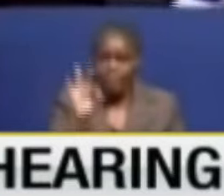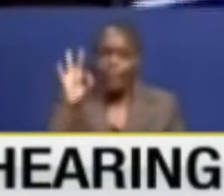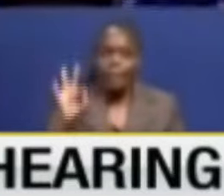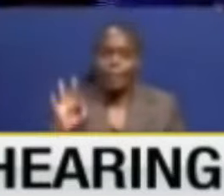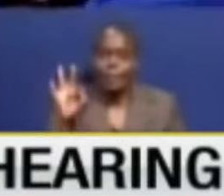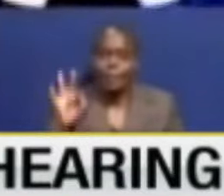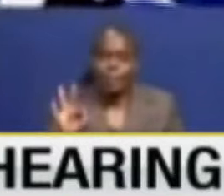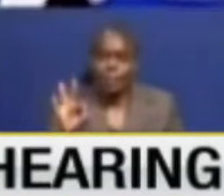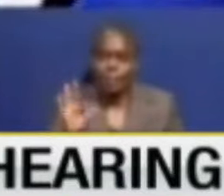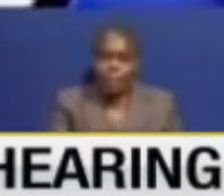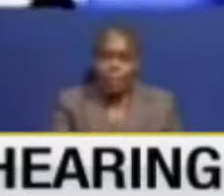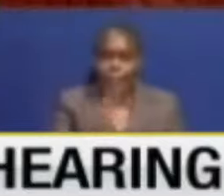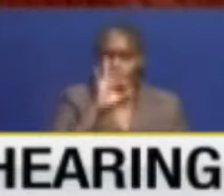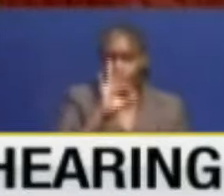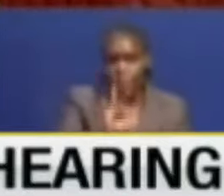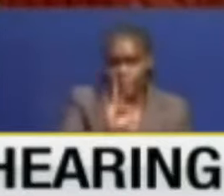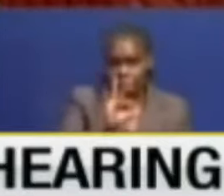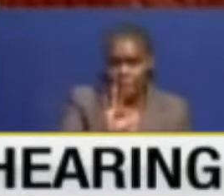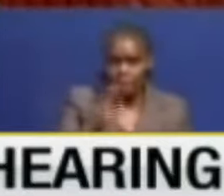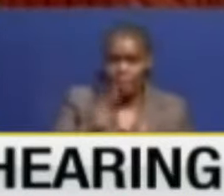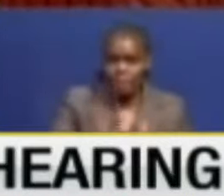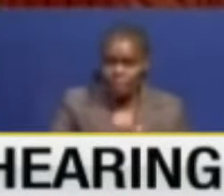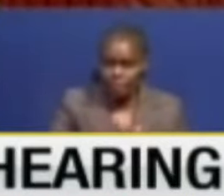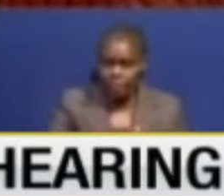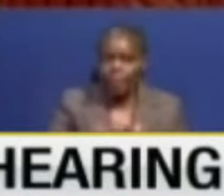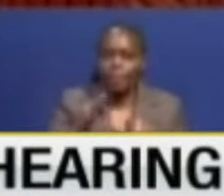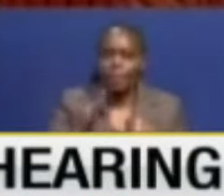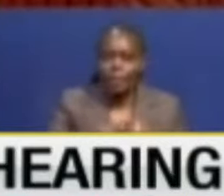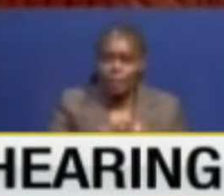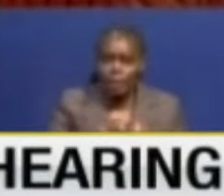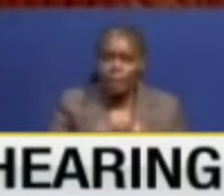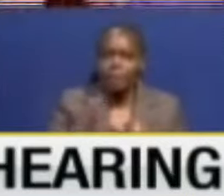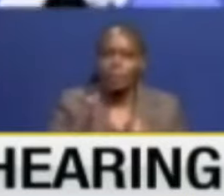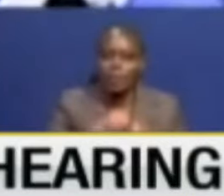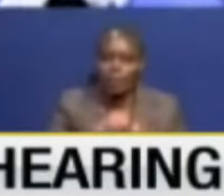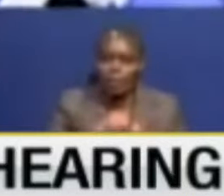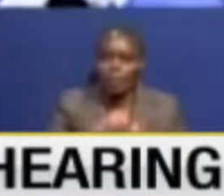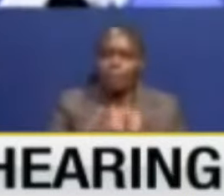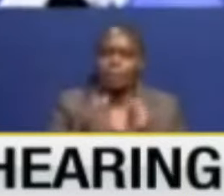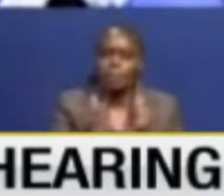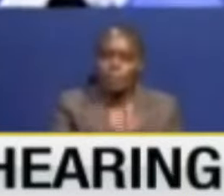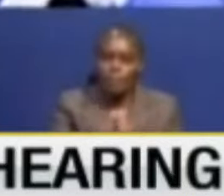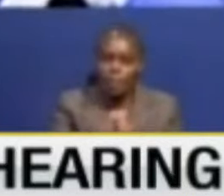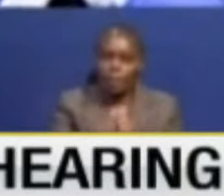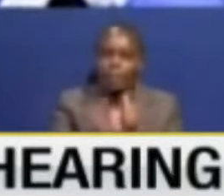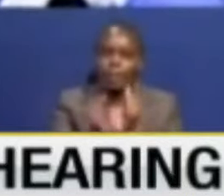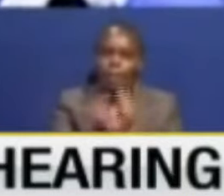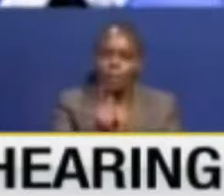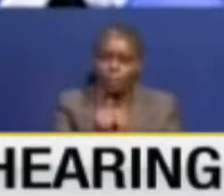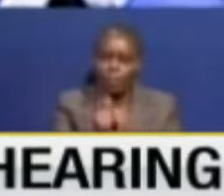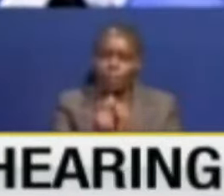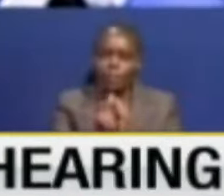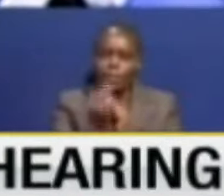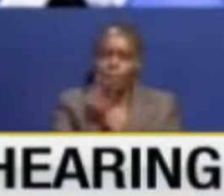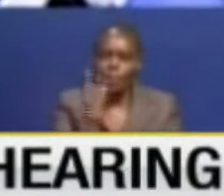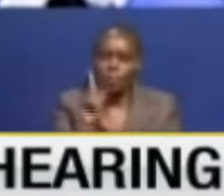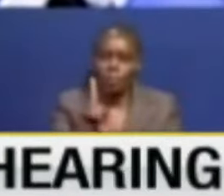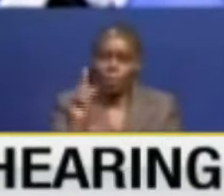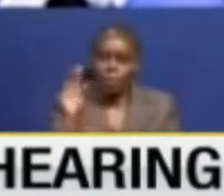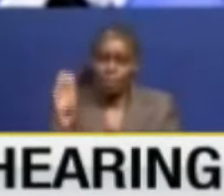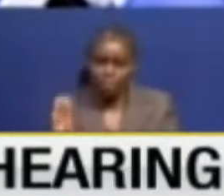3, sections 3, 7, 8, 9, 10, 11, 13,